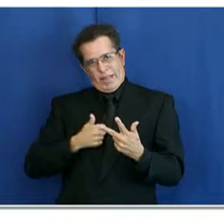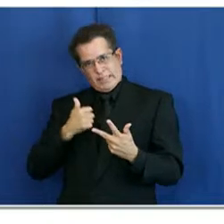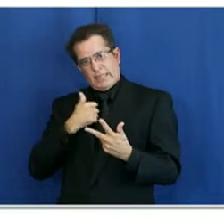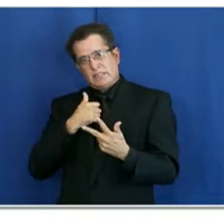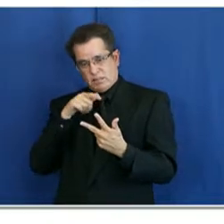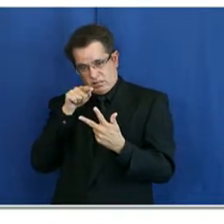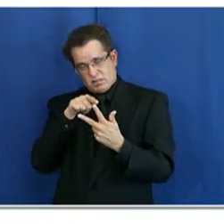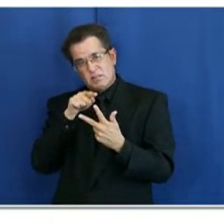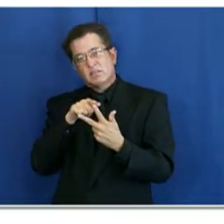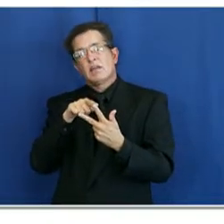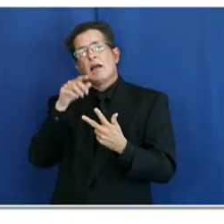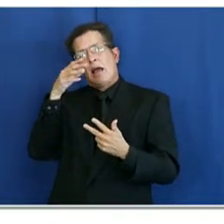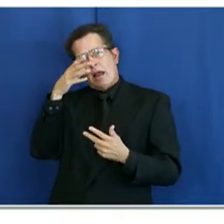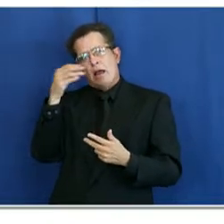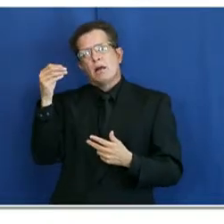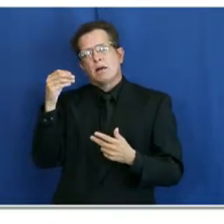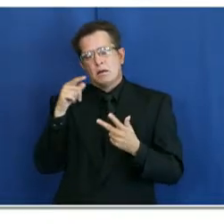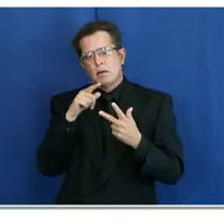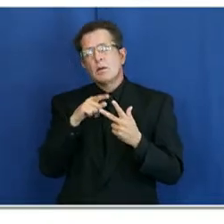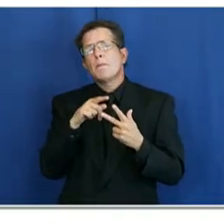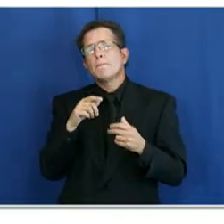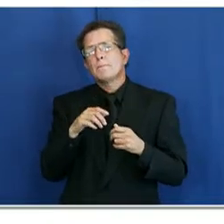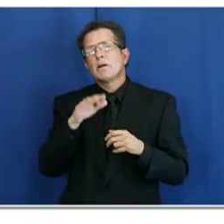residents and